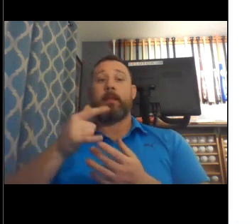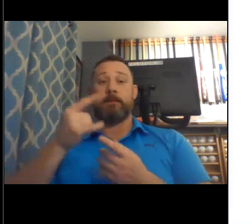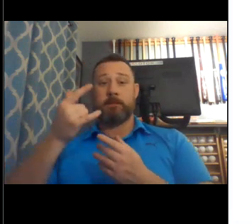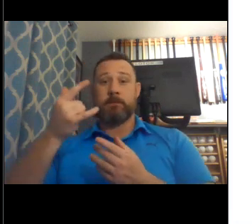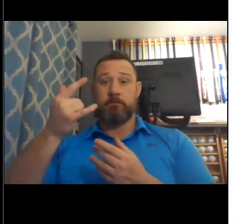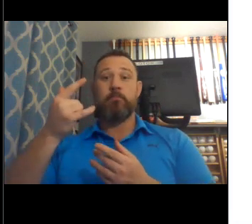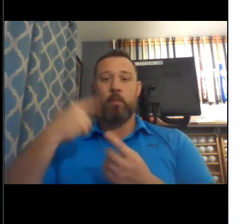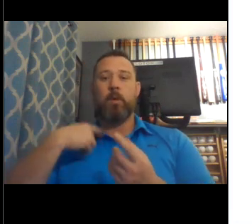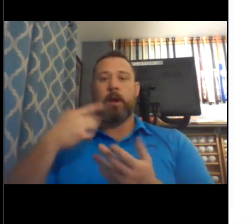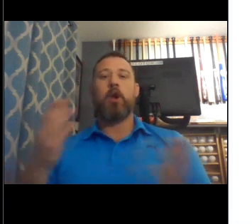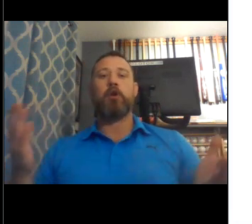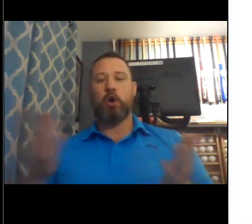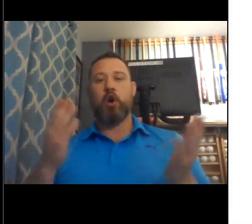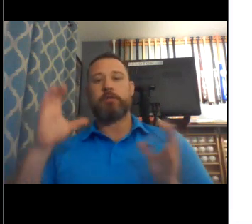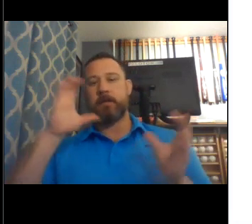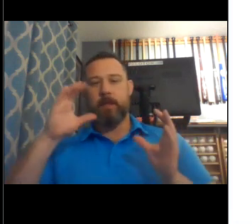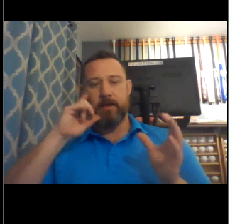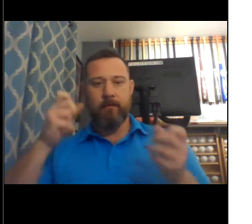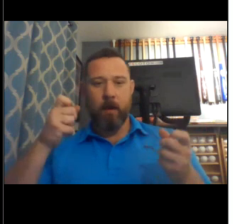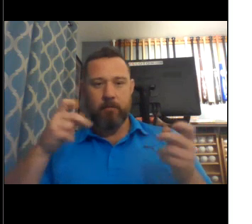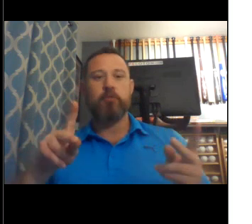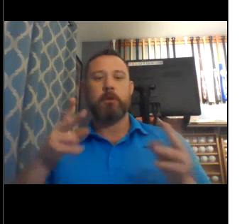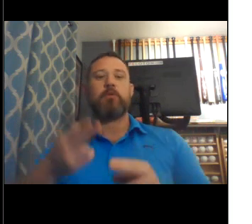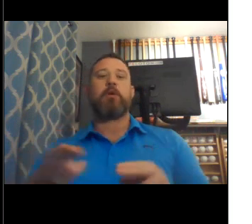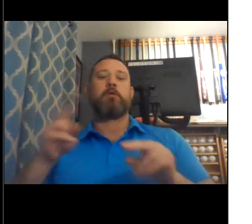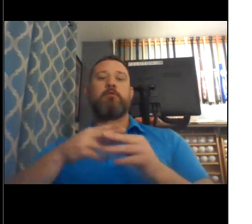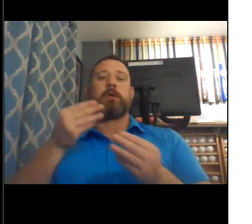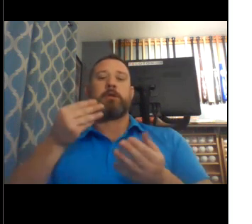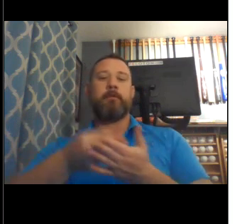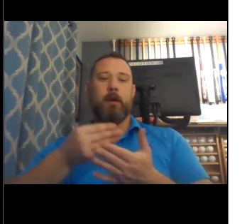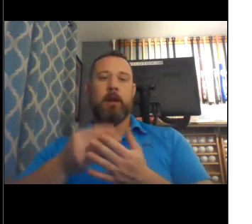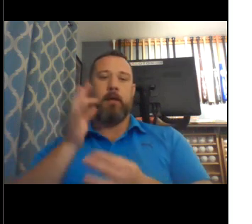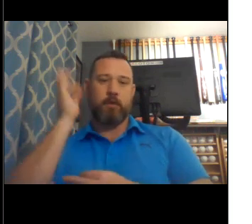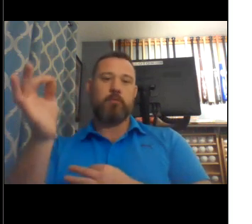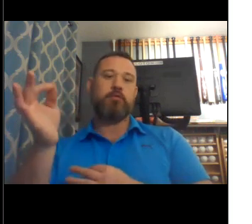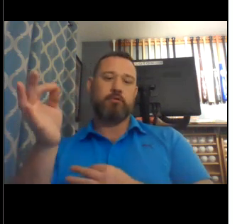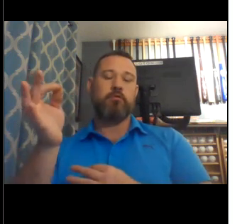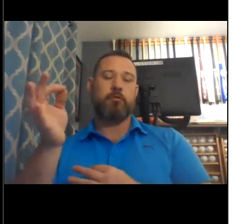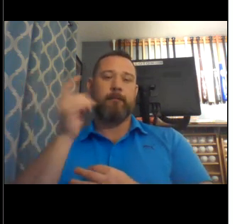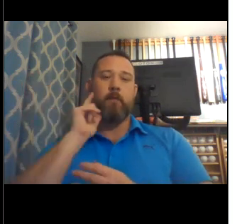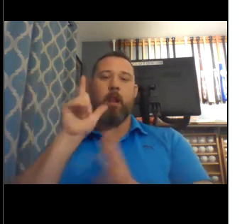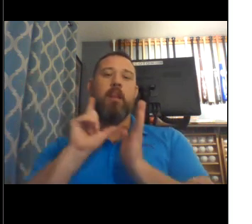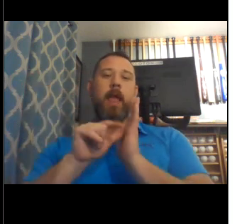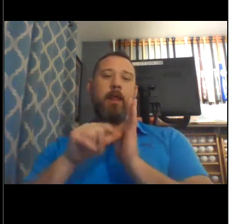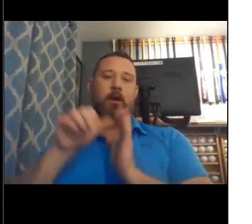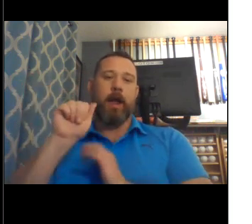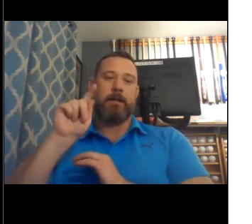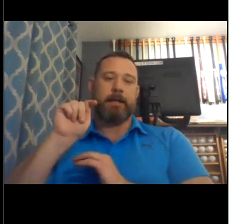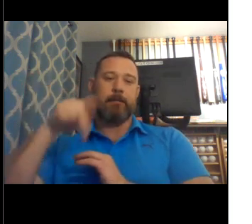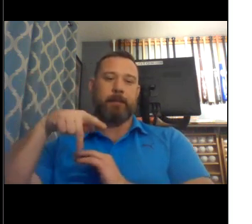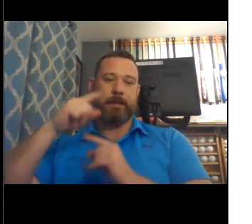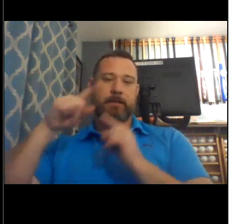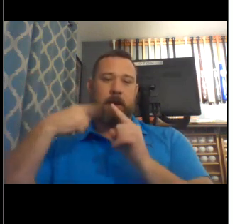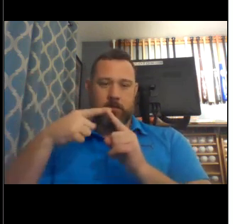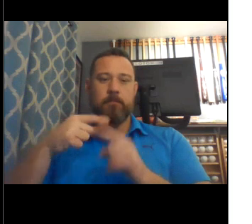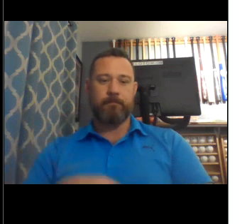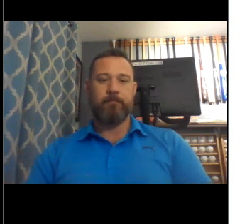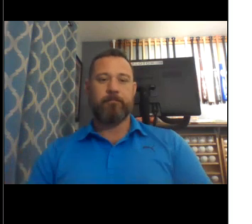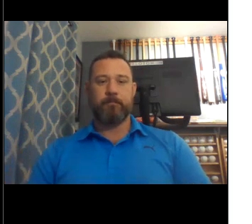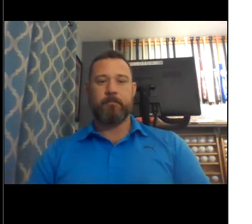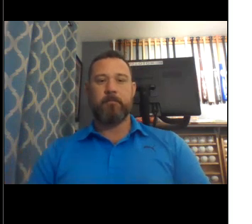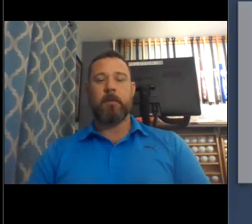the exploration of opportunities to increase funding in the future for later ATP cycles. We'd like to